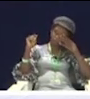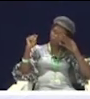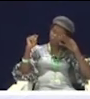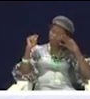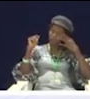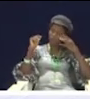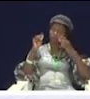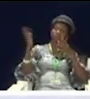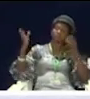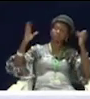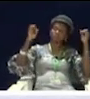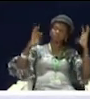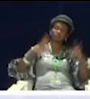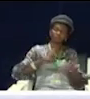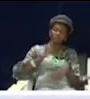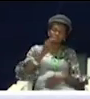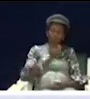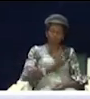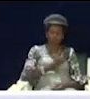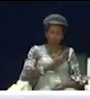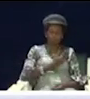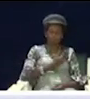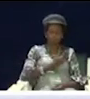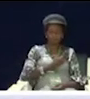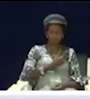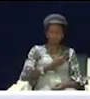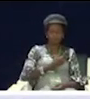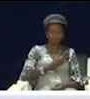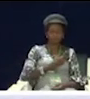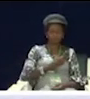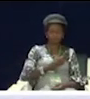There are many of us who have been